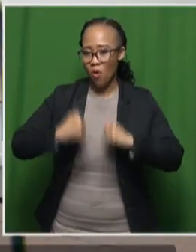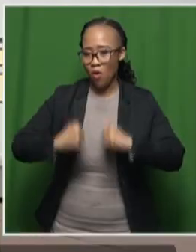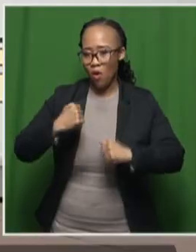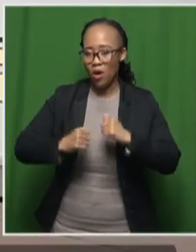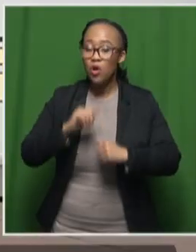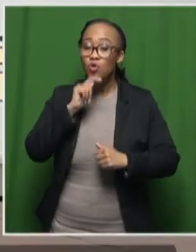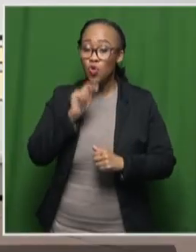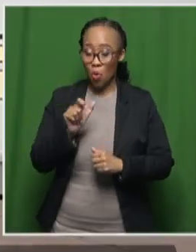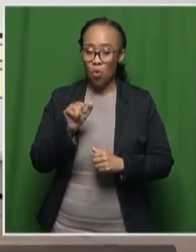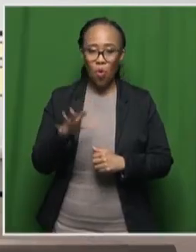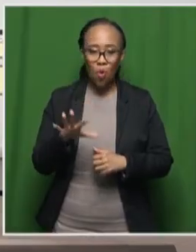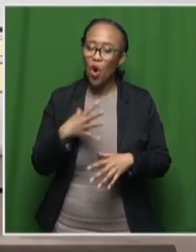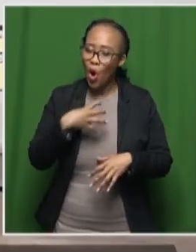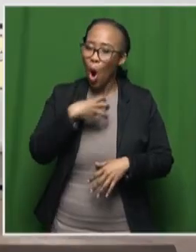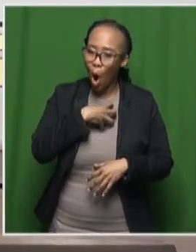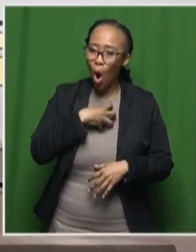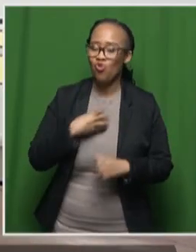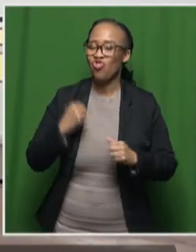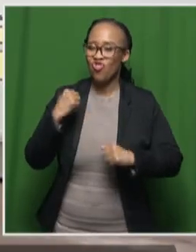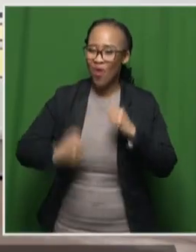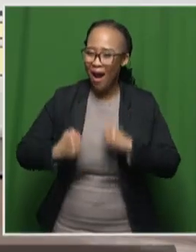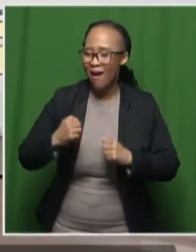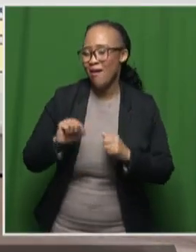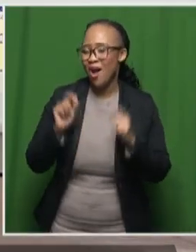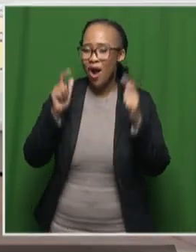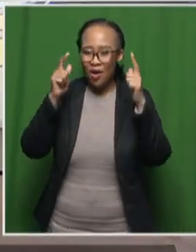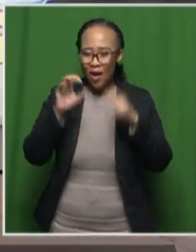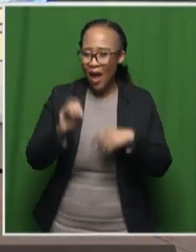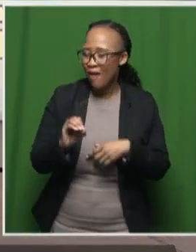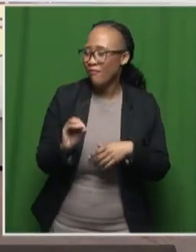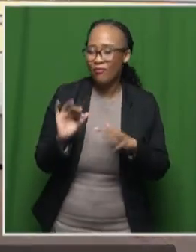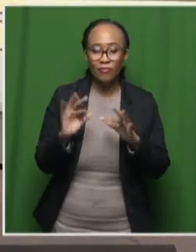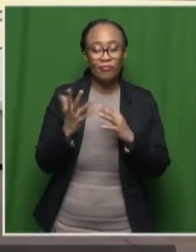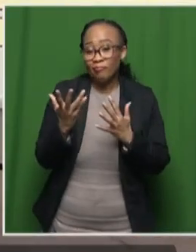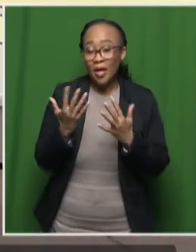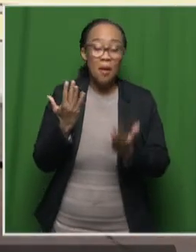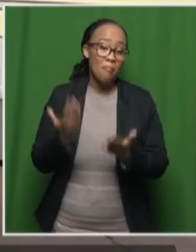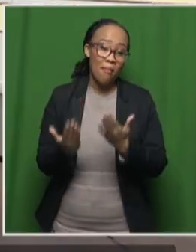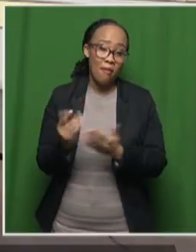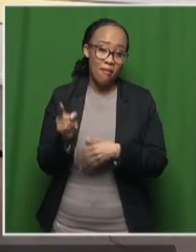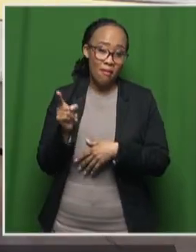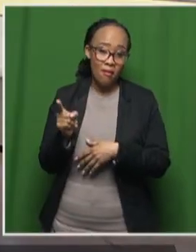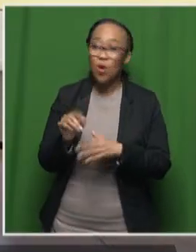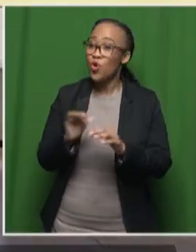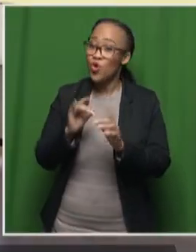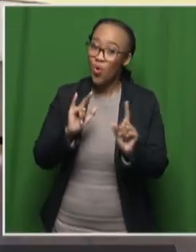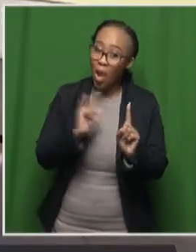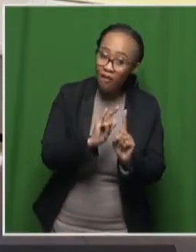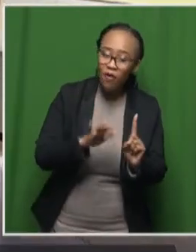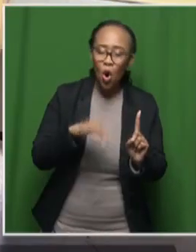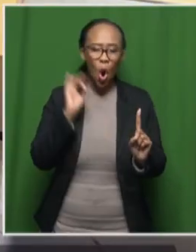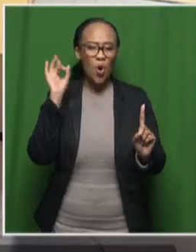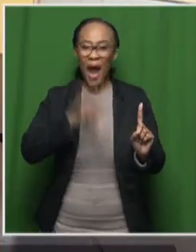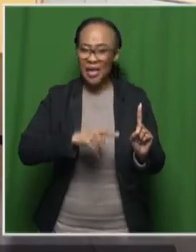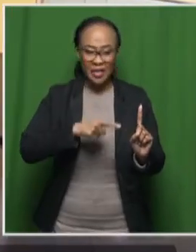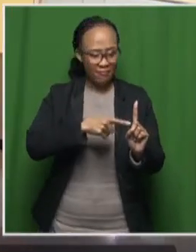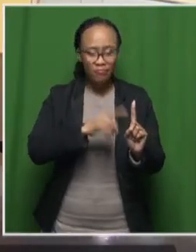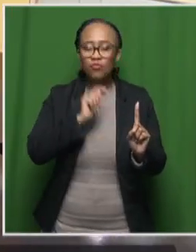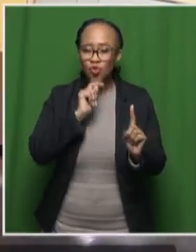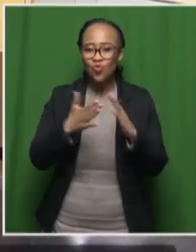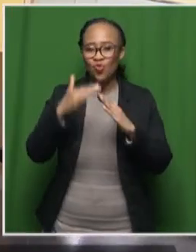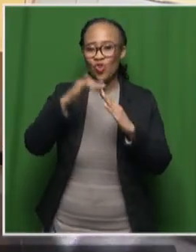did. Then he got the crowd, he got everyone, and maybe he got into some of his competitors' head, because love him or hate him, he's a showman. It's hard. It's